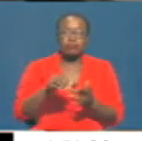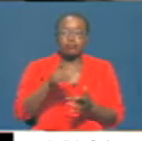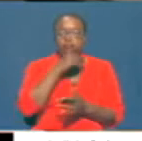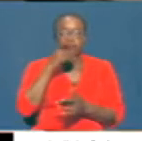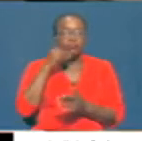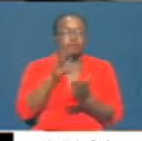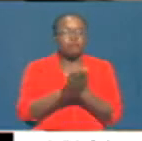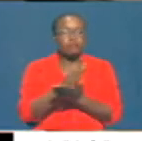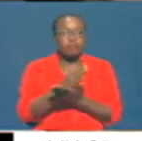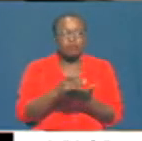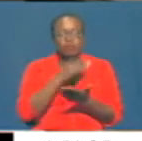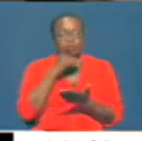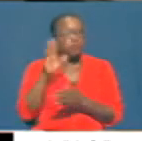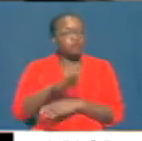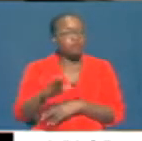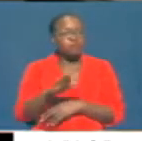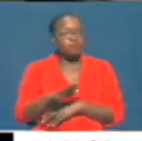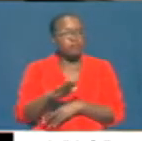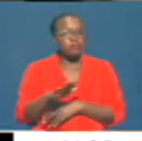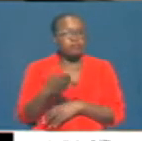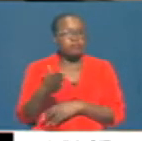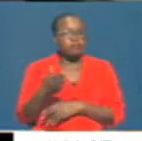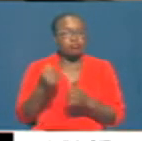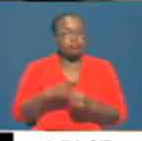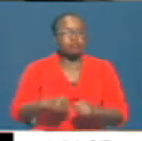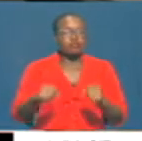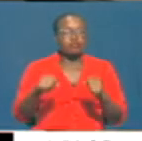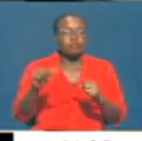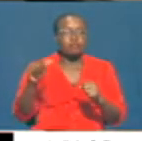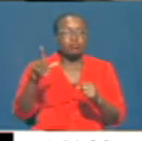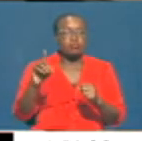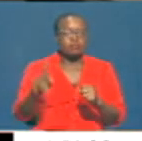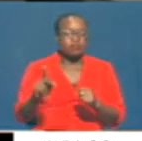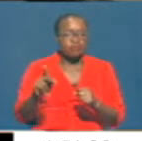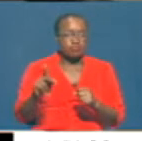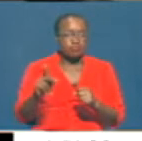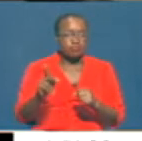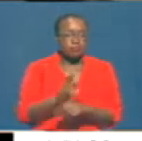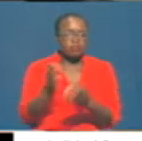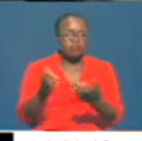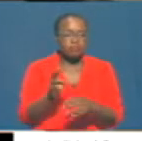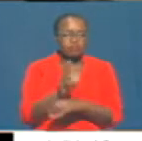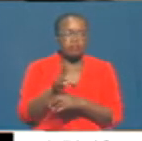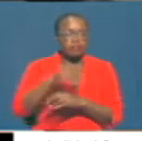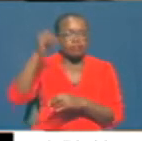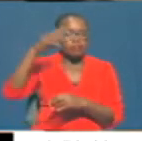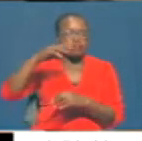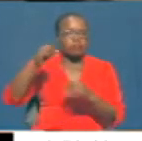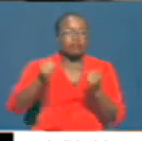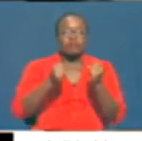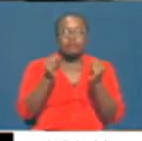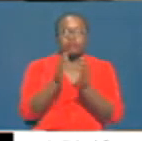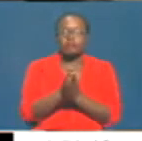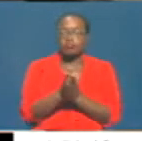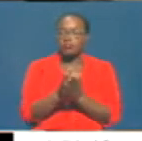semi-arid areas. Davies and Shirtliff Group Chair Alec Davies says there is need to utilize solar energy in sourcing and